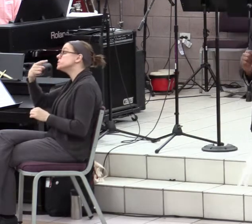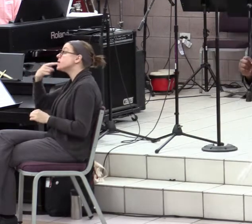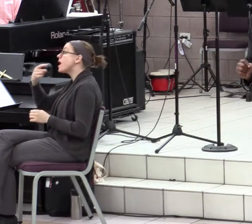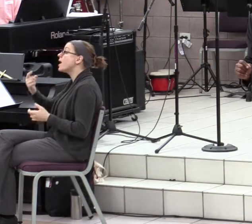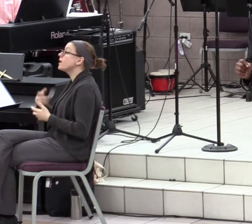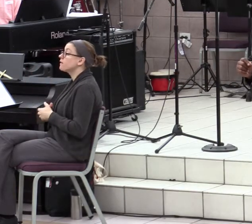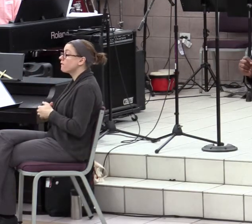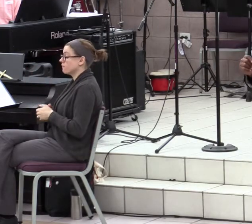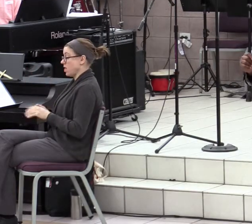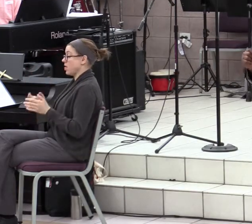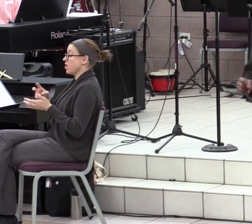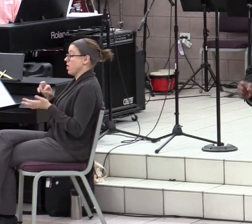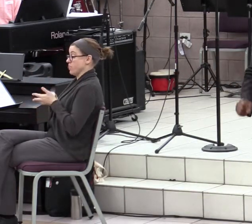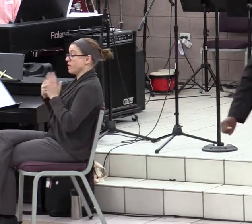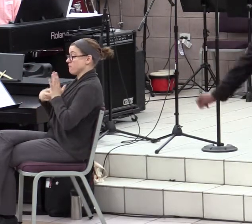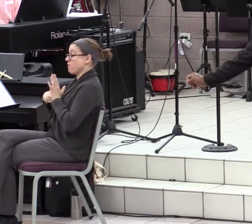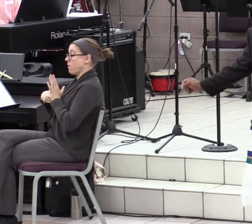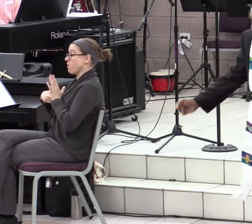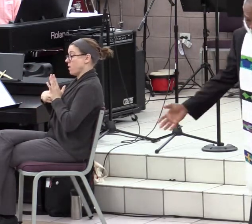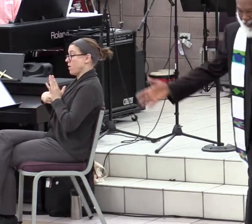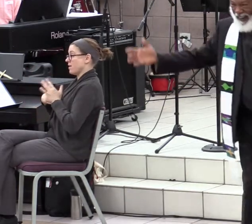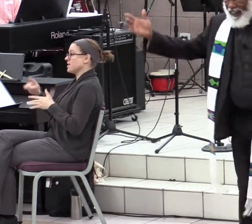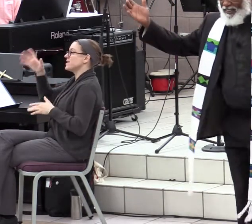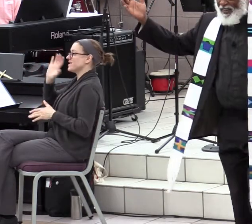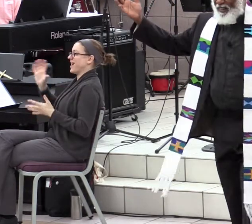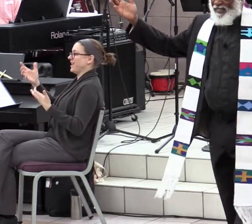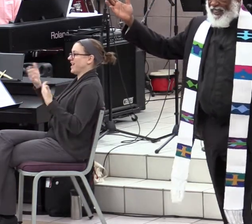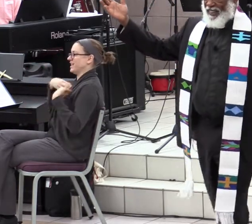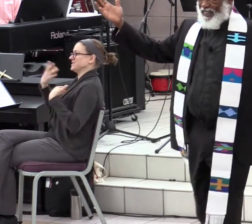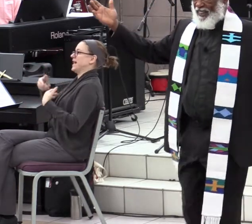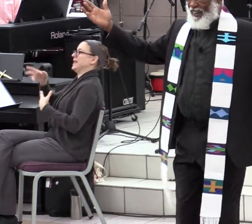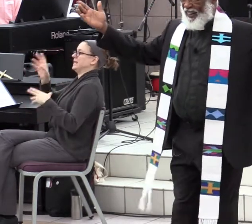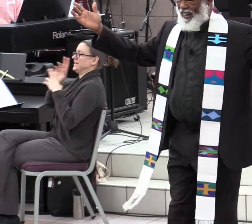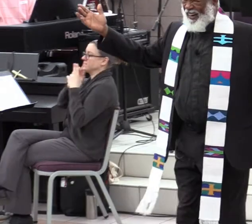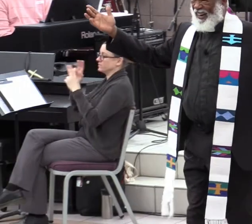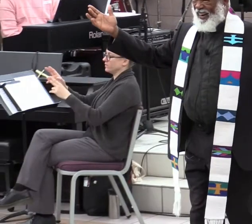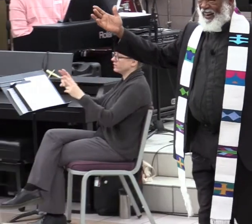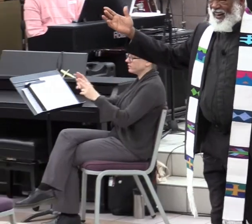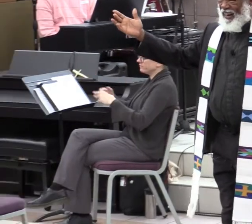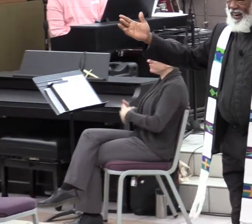therefore, God has highly exalted.